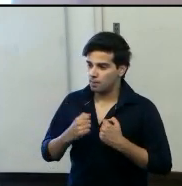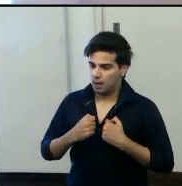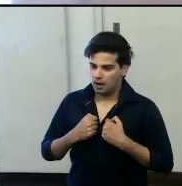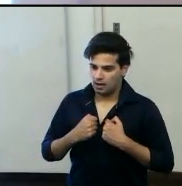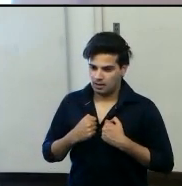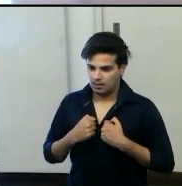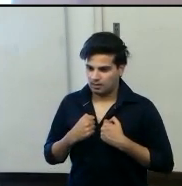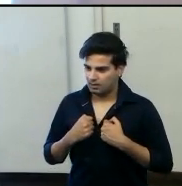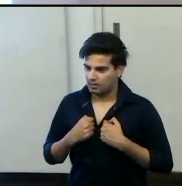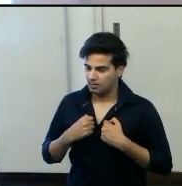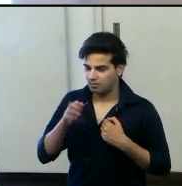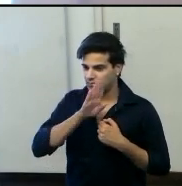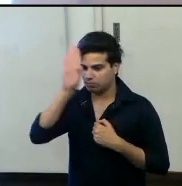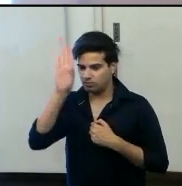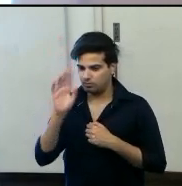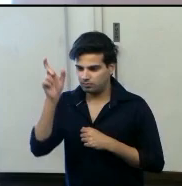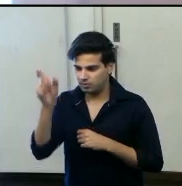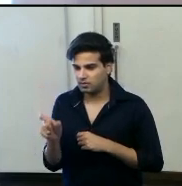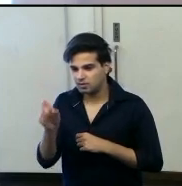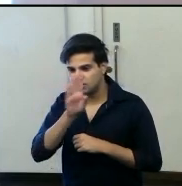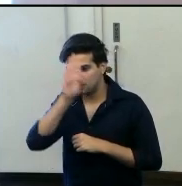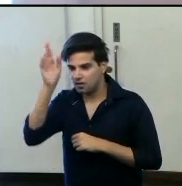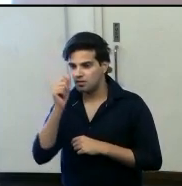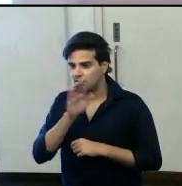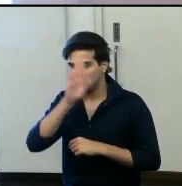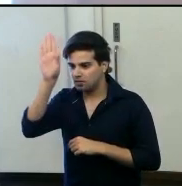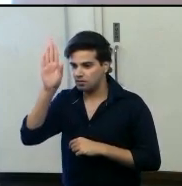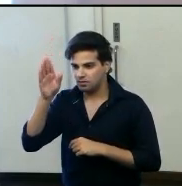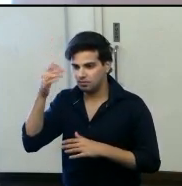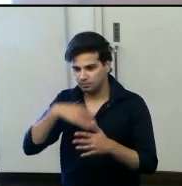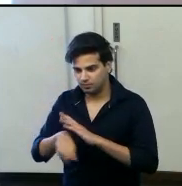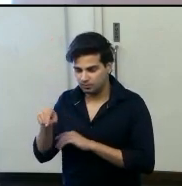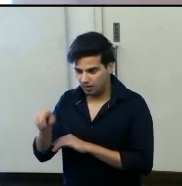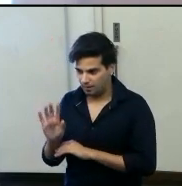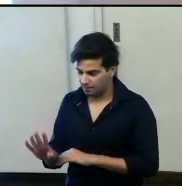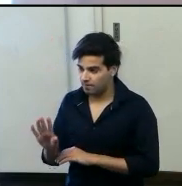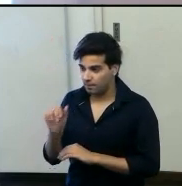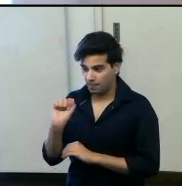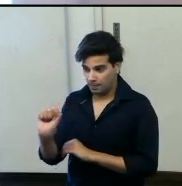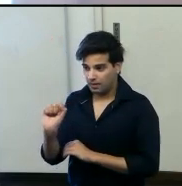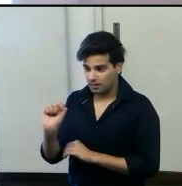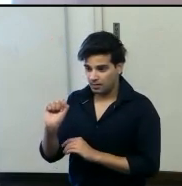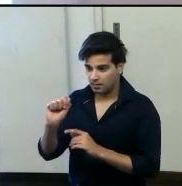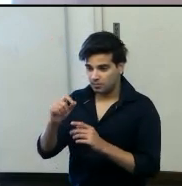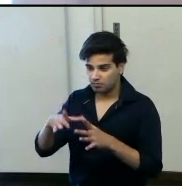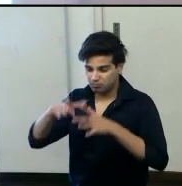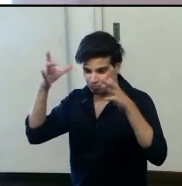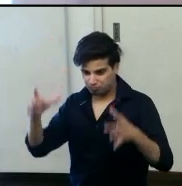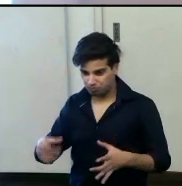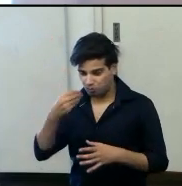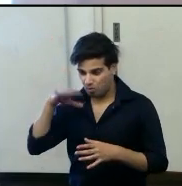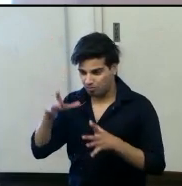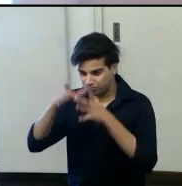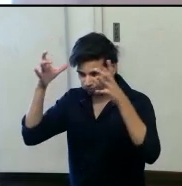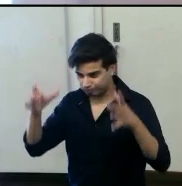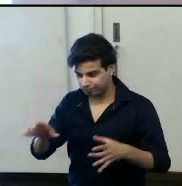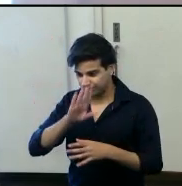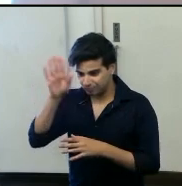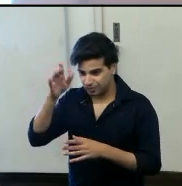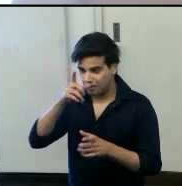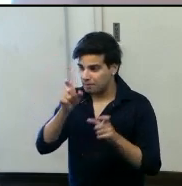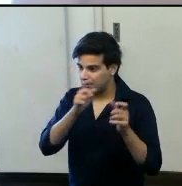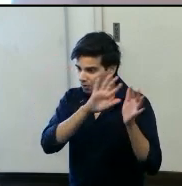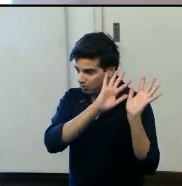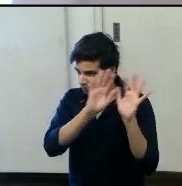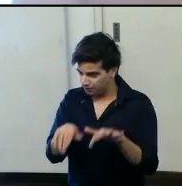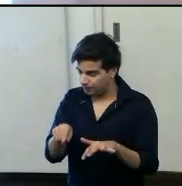Maridatta, who is a king in a province. And in that province, all the people of the